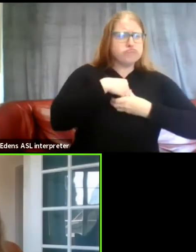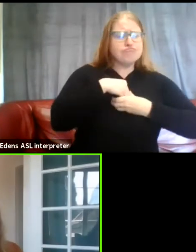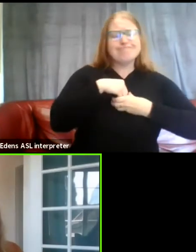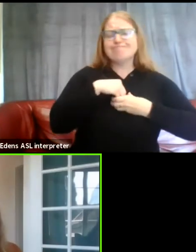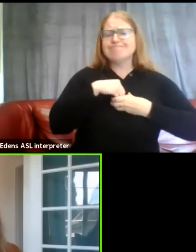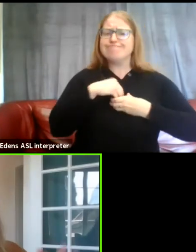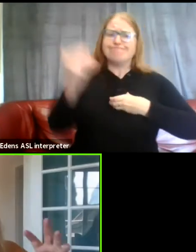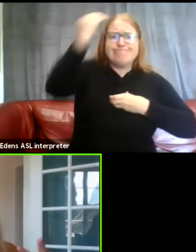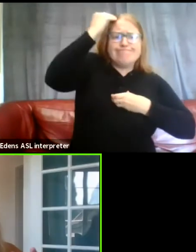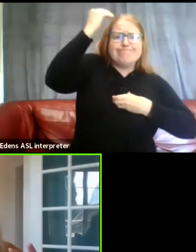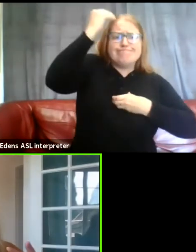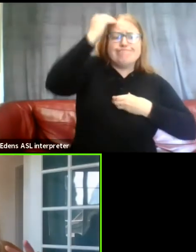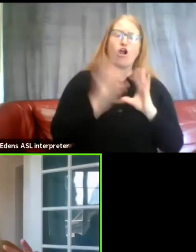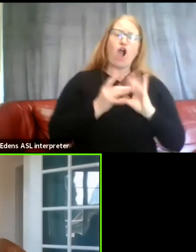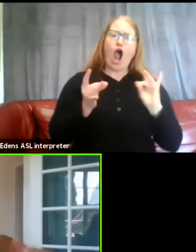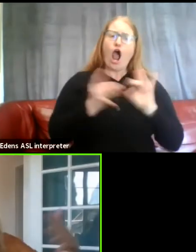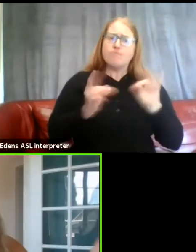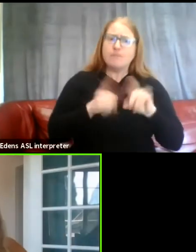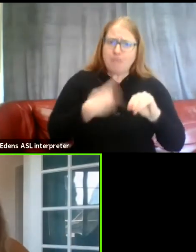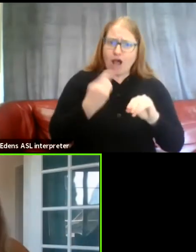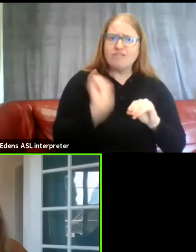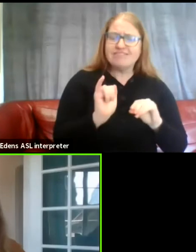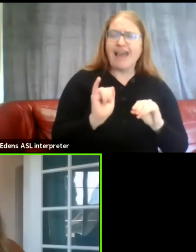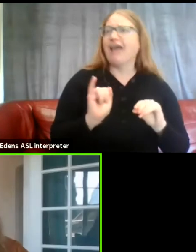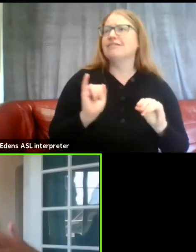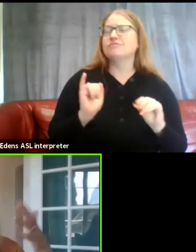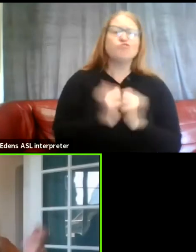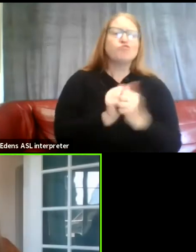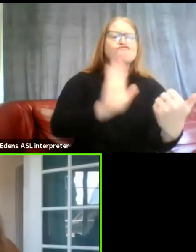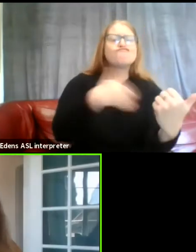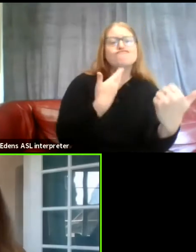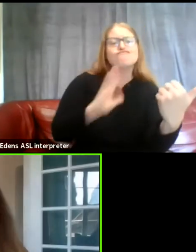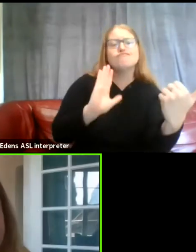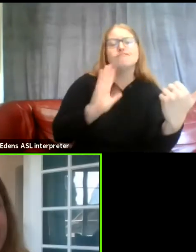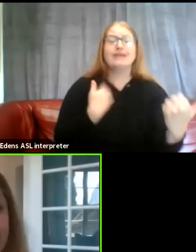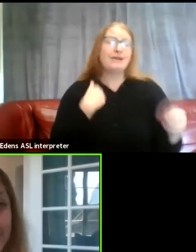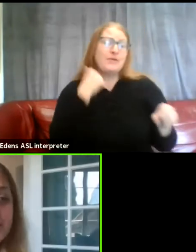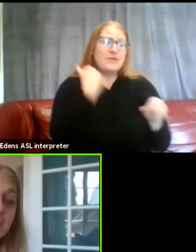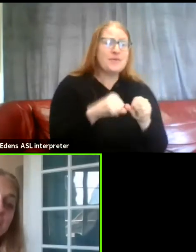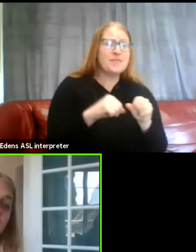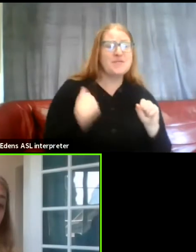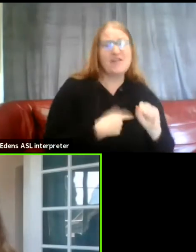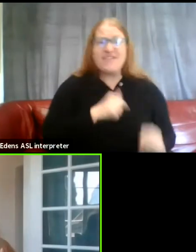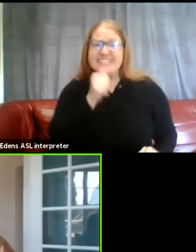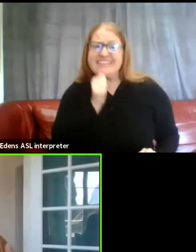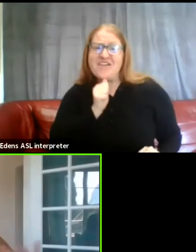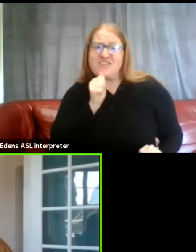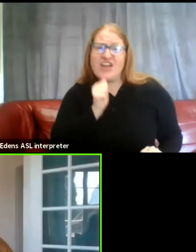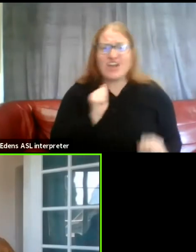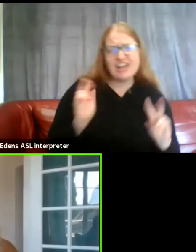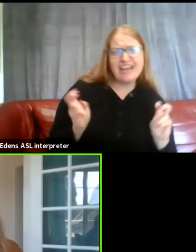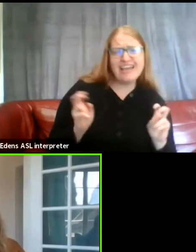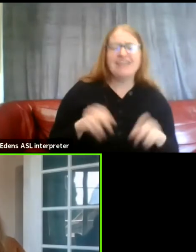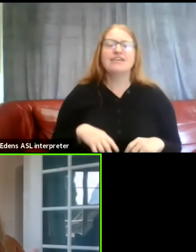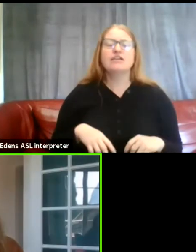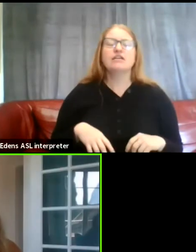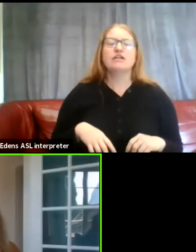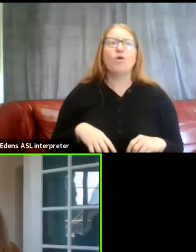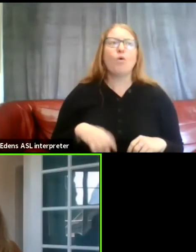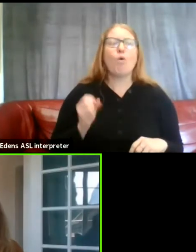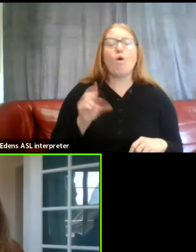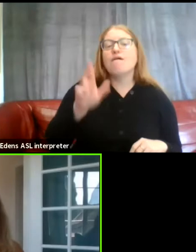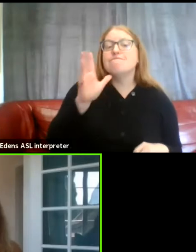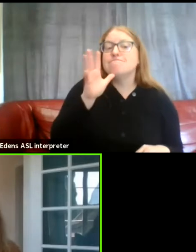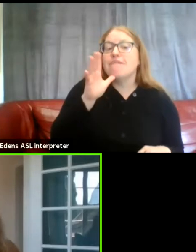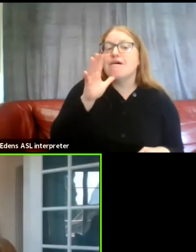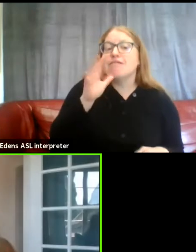comments on the stereotypes by making musical numbers, you know, remember that we suffered, you know, or whatever. Or her mother,